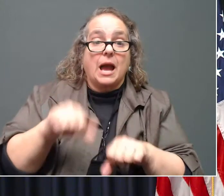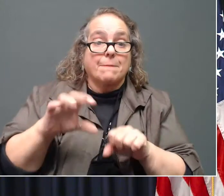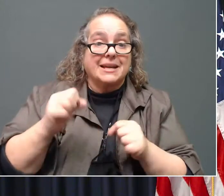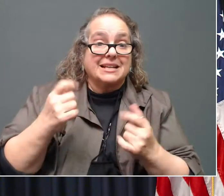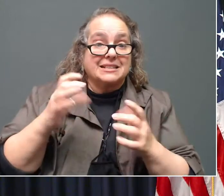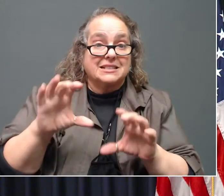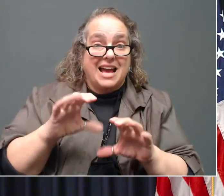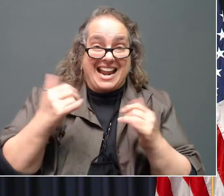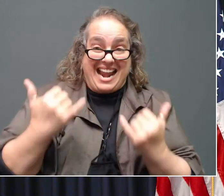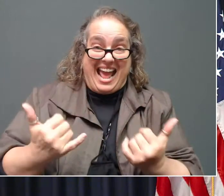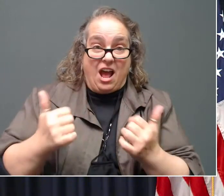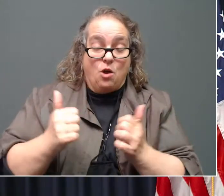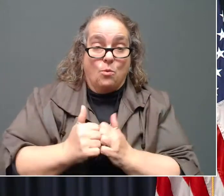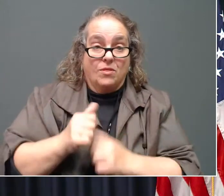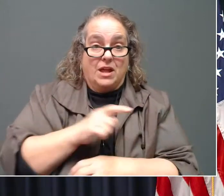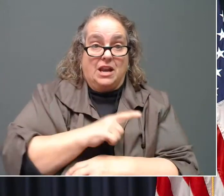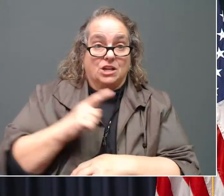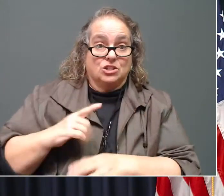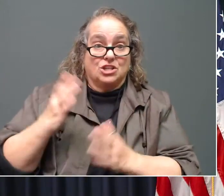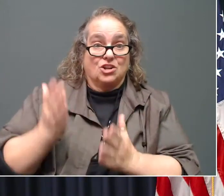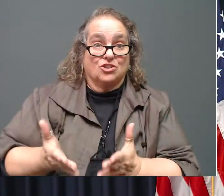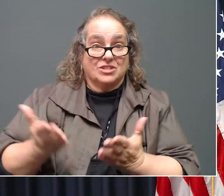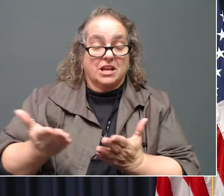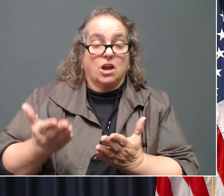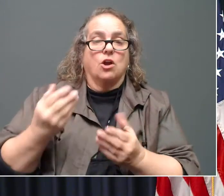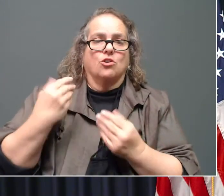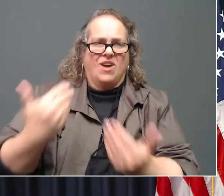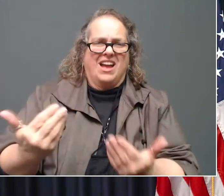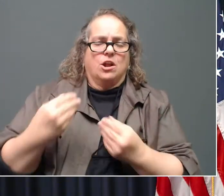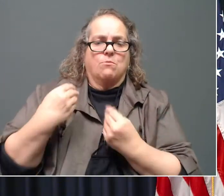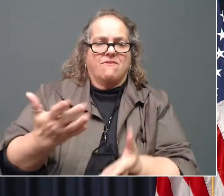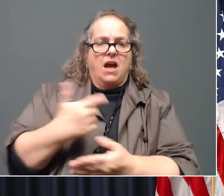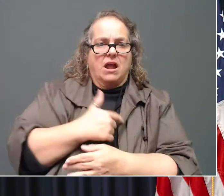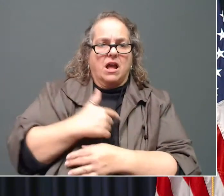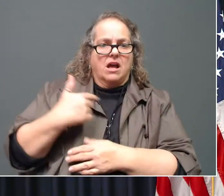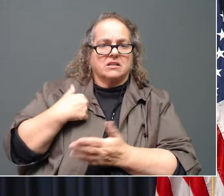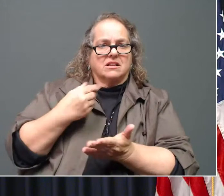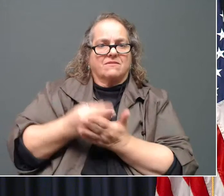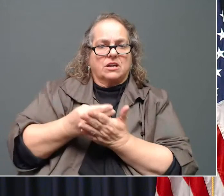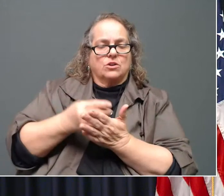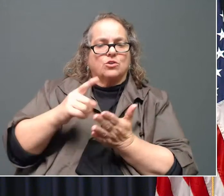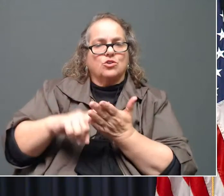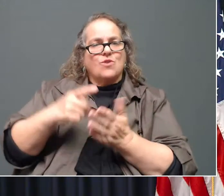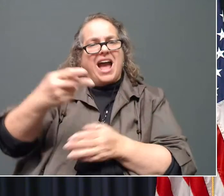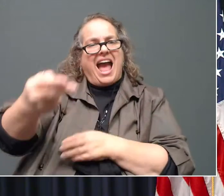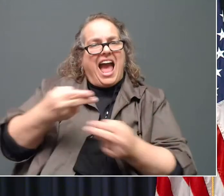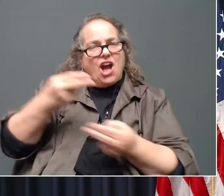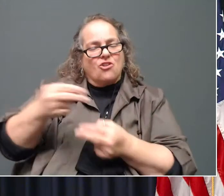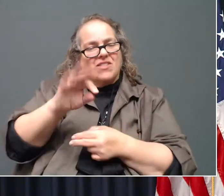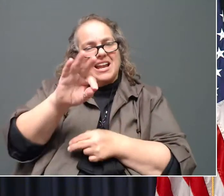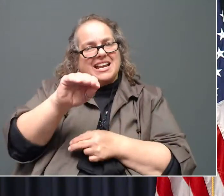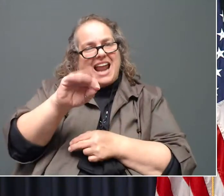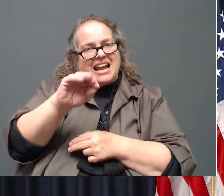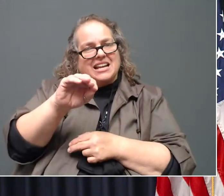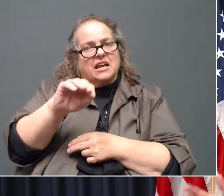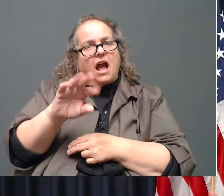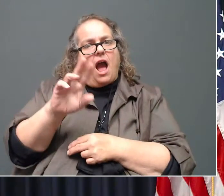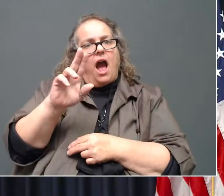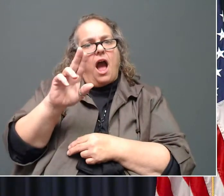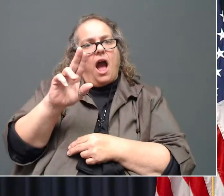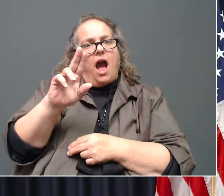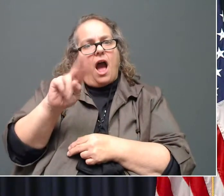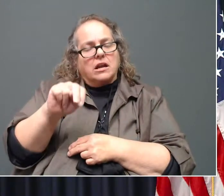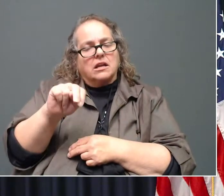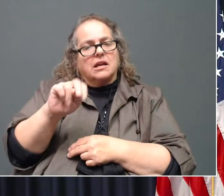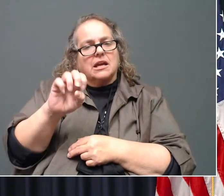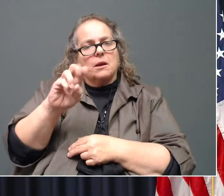in is go ahead and provide us the funding to hire those 90 unemployment folks back that were moved